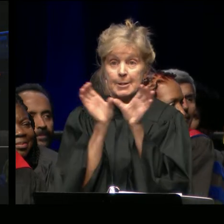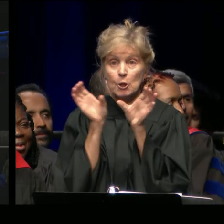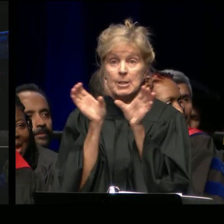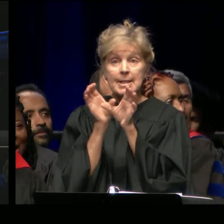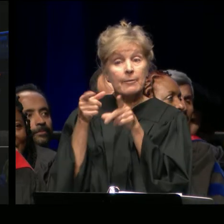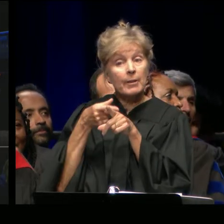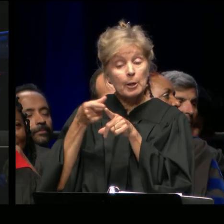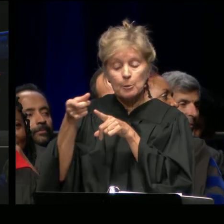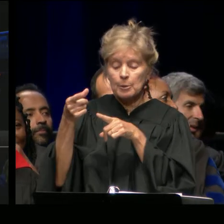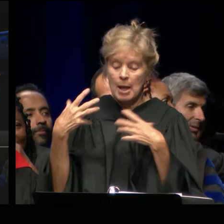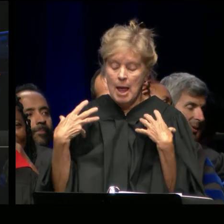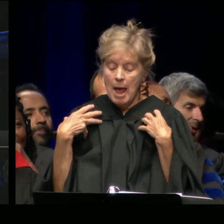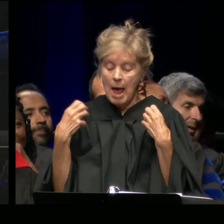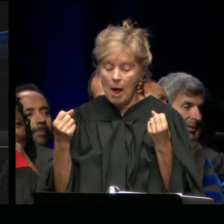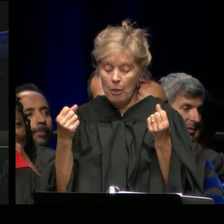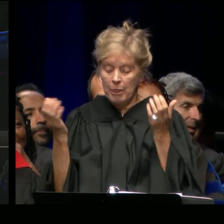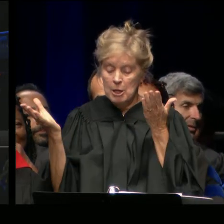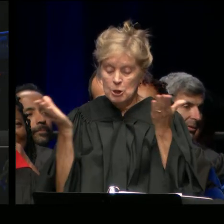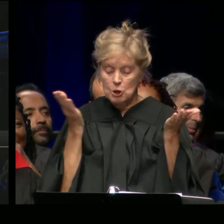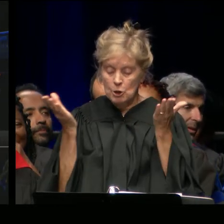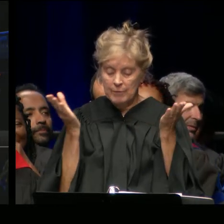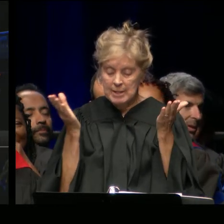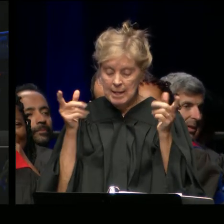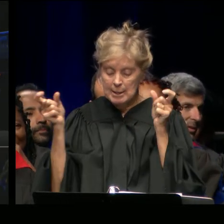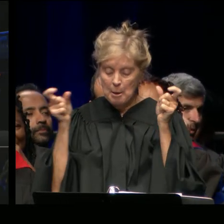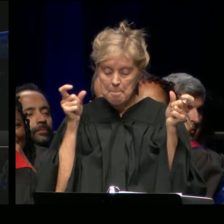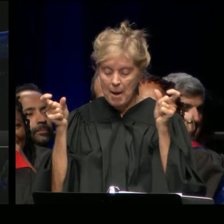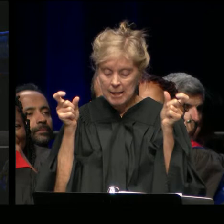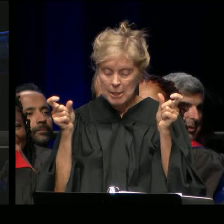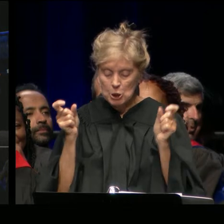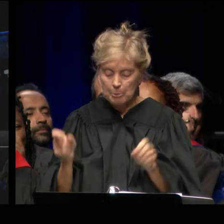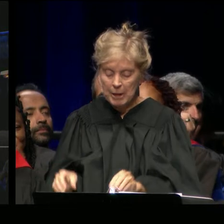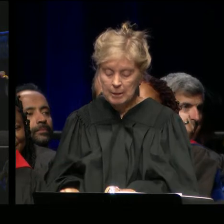Certificate in Health Services Management.